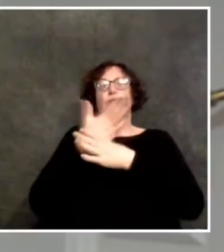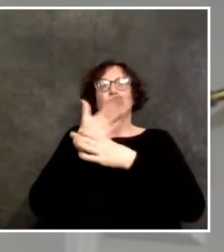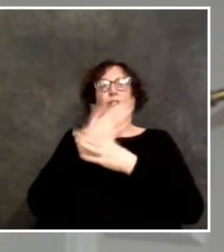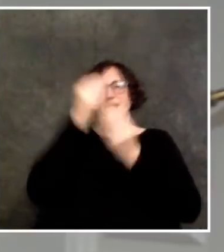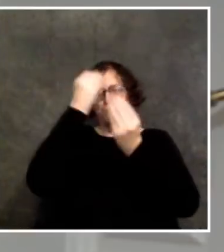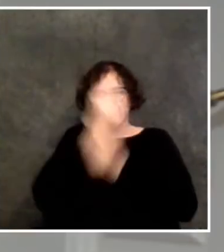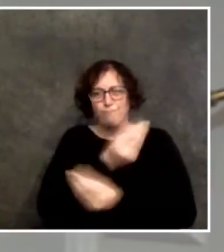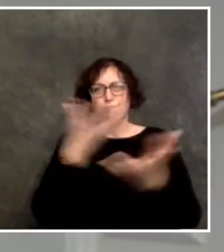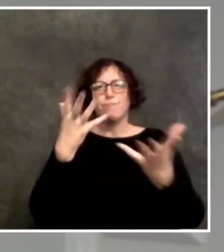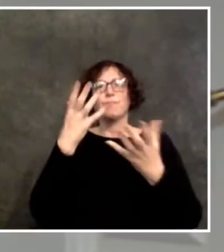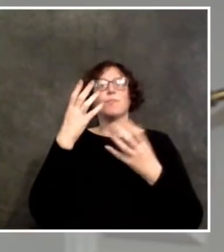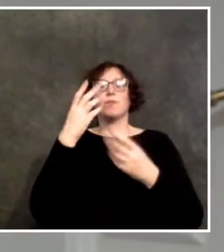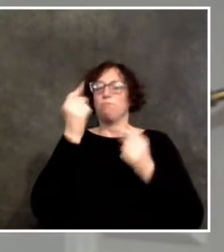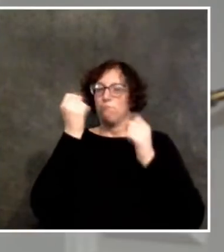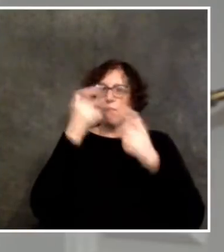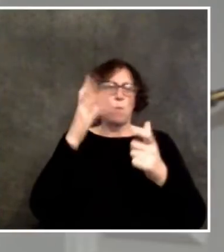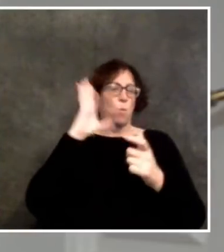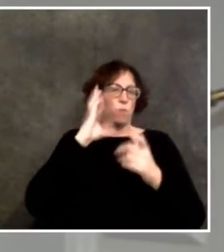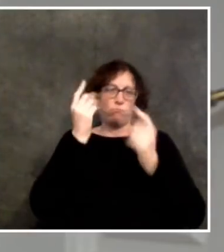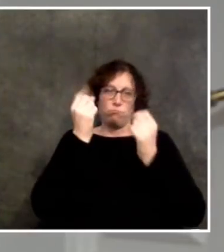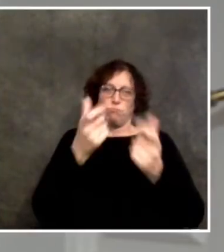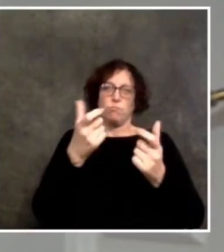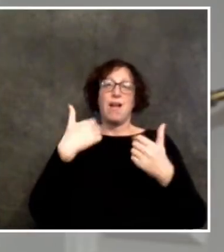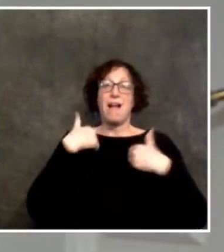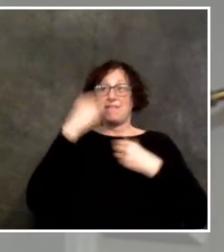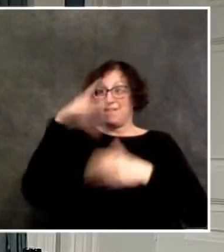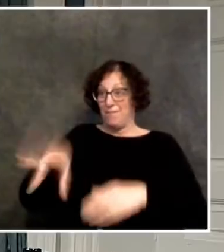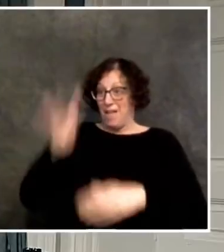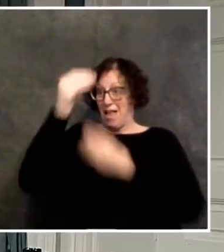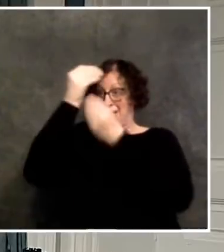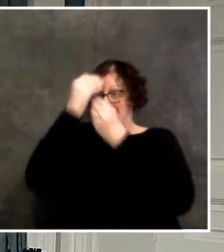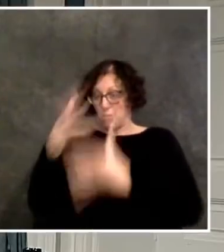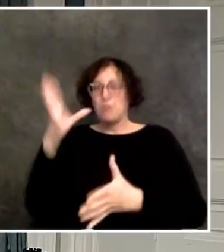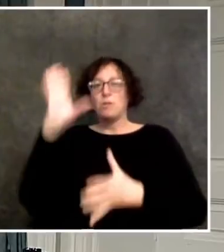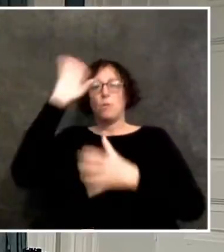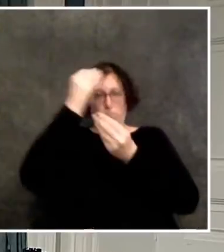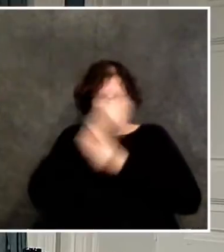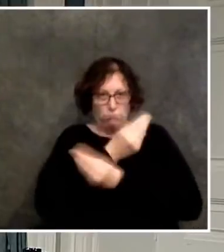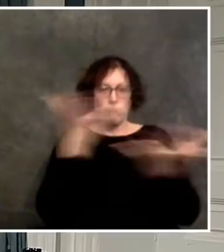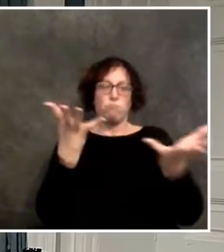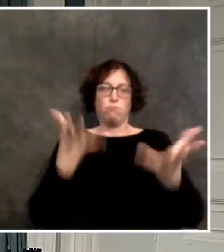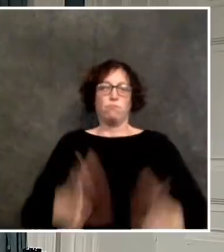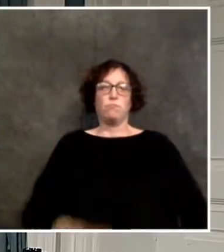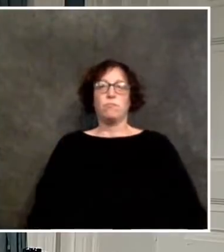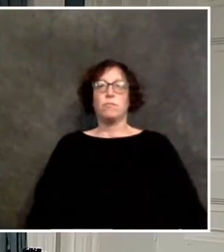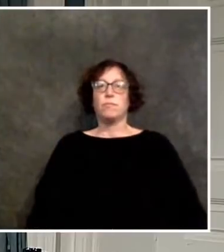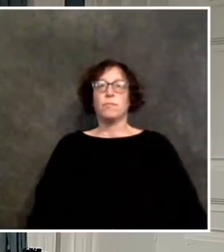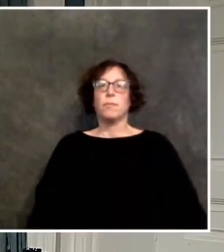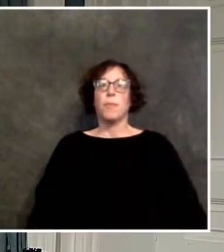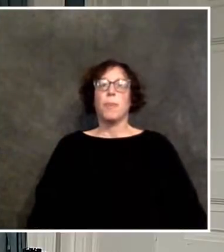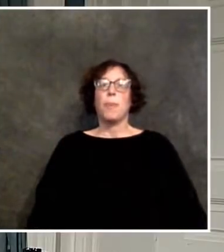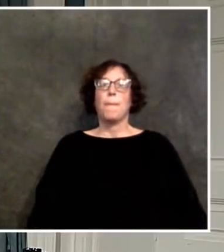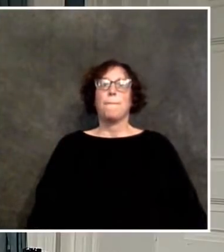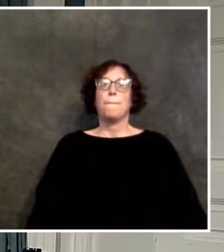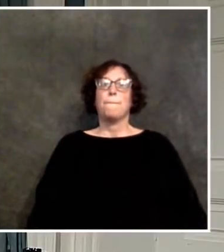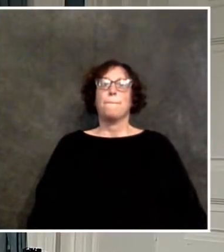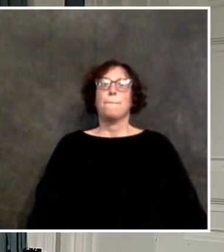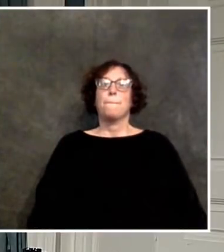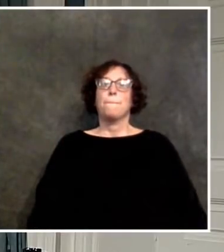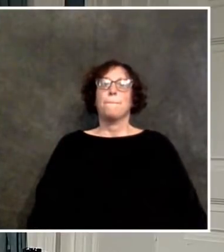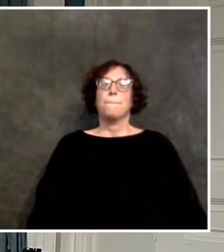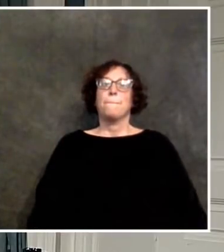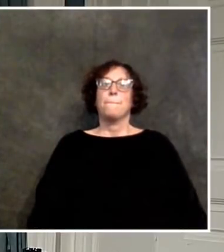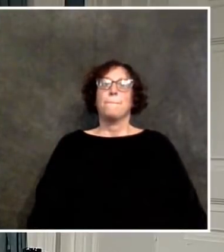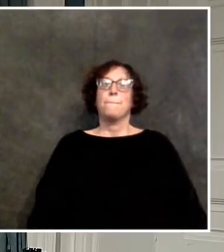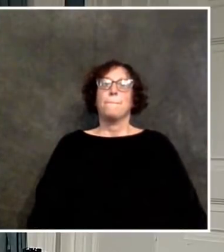Amen. Okay. Next, we have Sydney from the Staten Island Advance. Hey, Mr. Mayor, can you hear